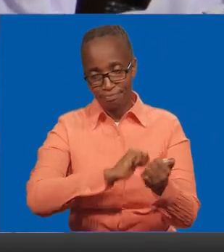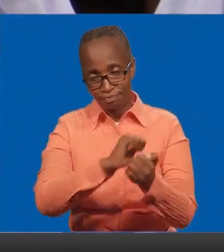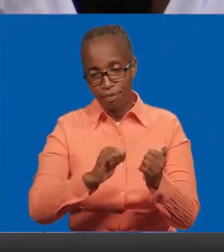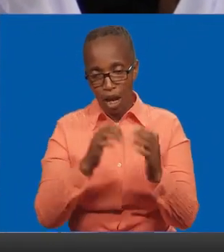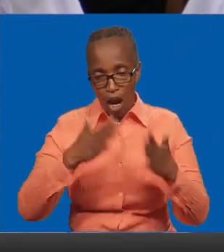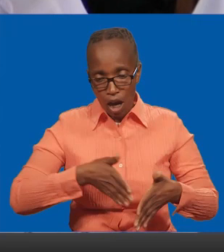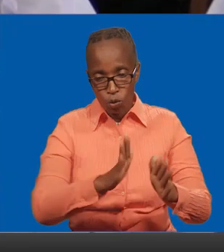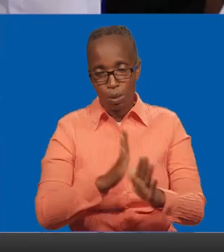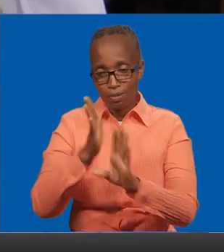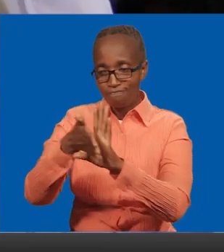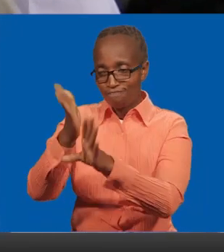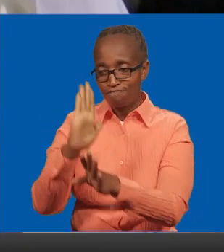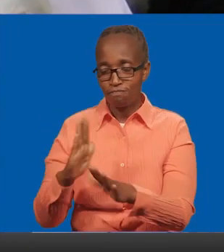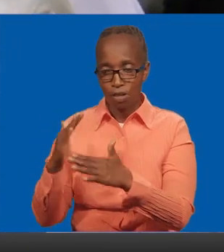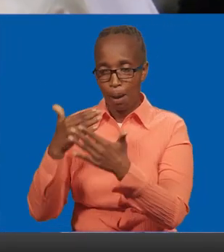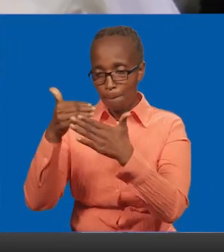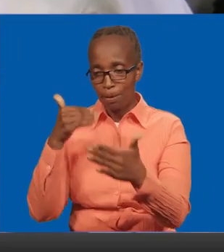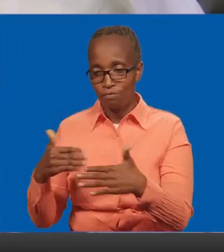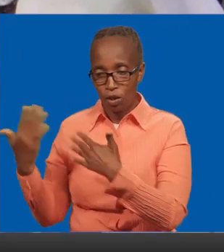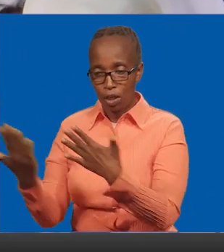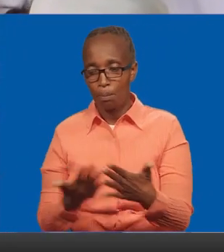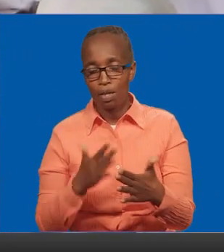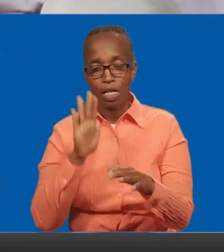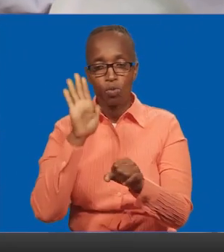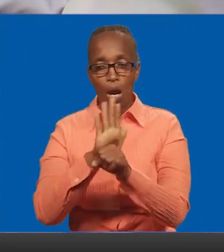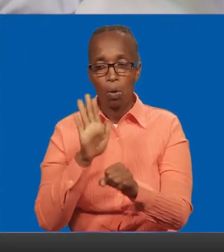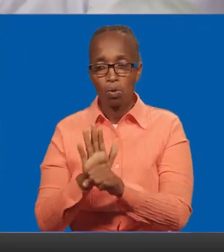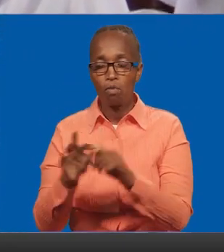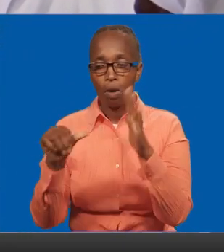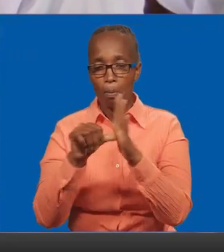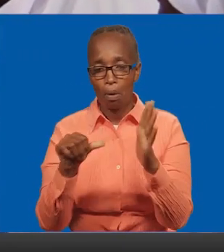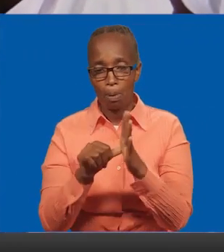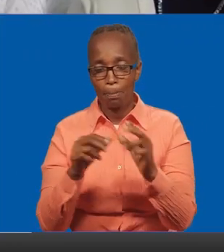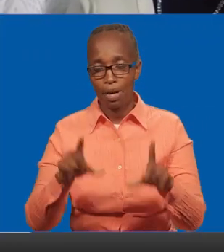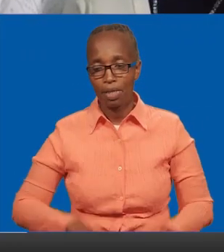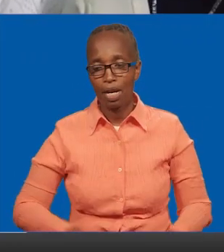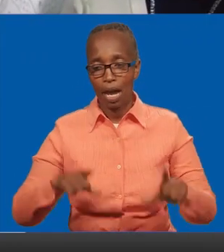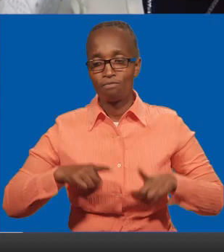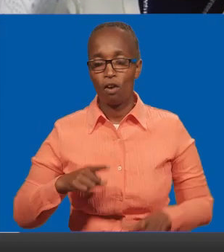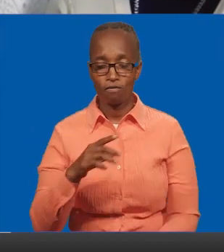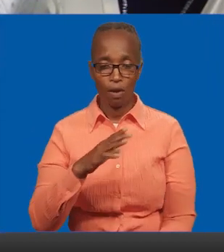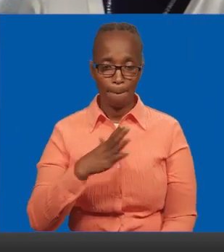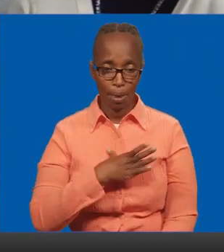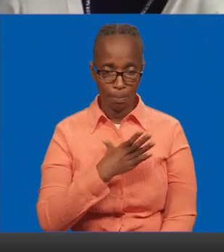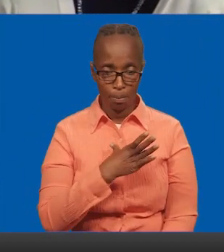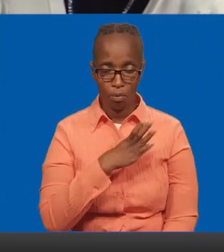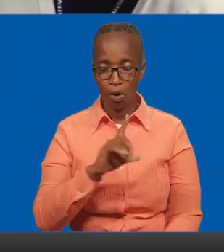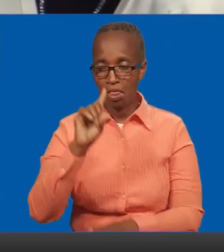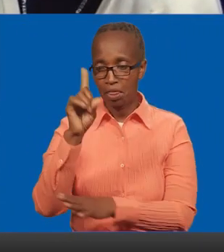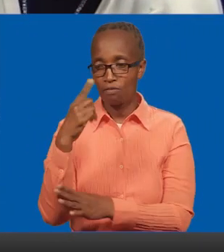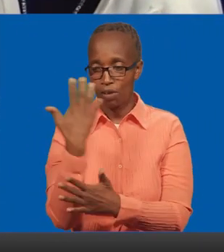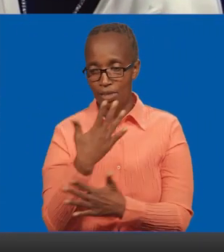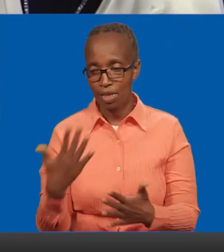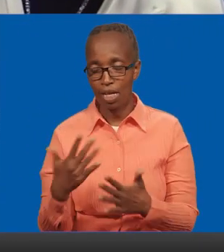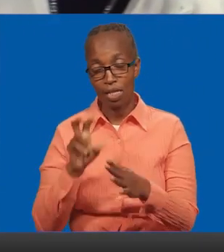kudhoofika kwa afya ya kiakili na jinsi ya kuyaepuka kabla hayajaleta madhara makubwa katika maisha ya binadamu.